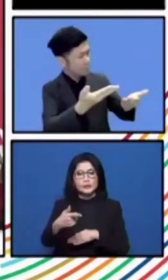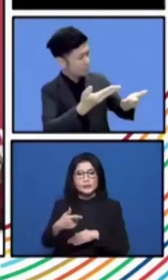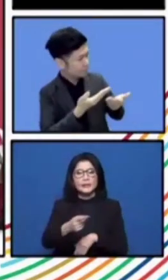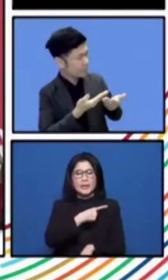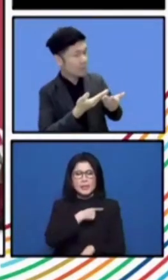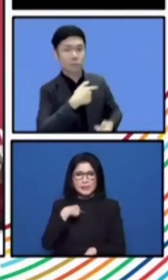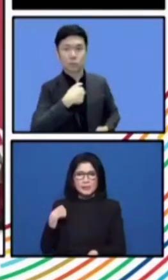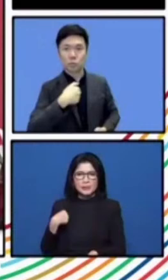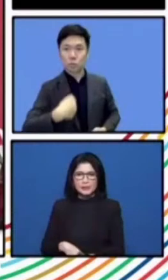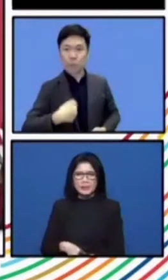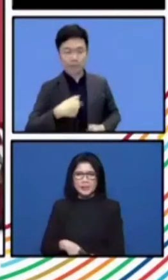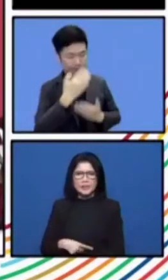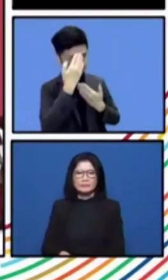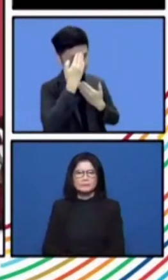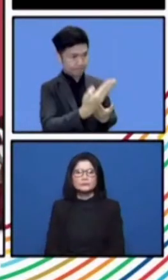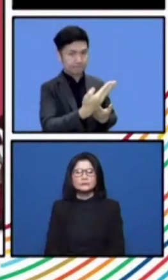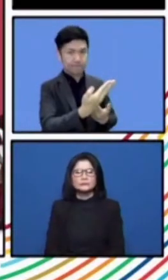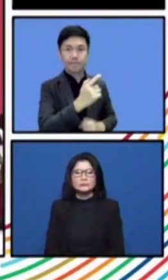to China now